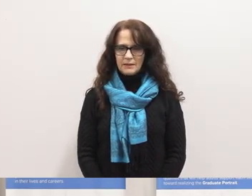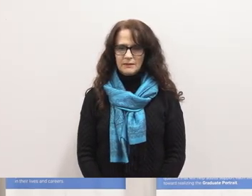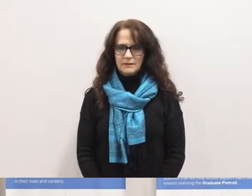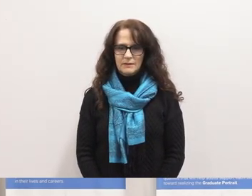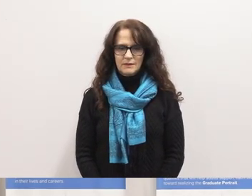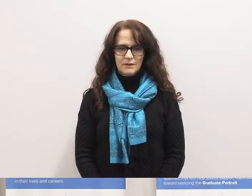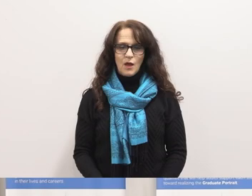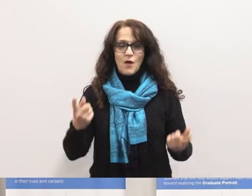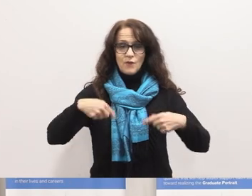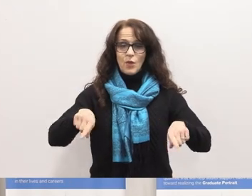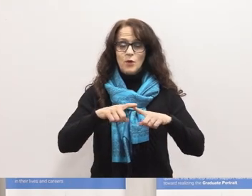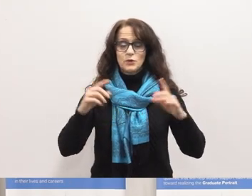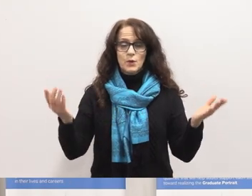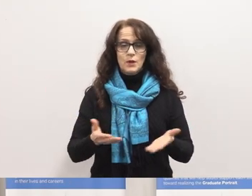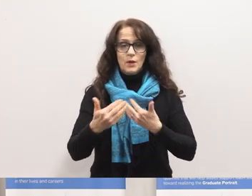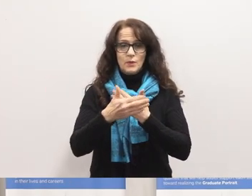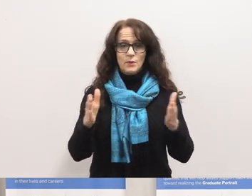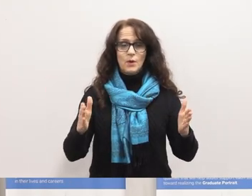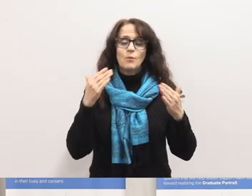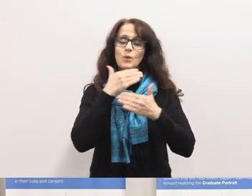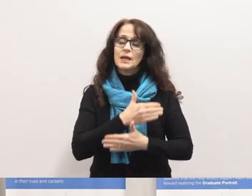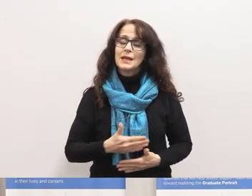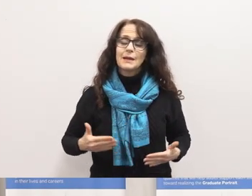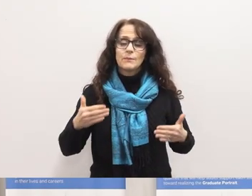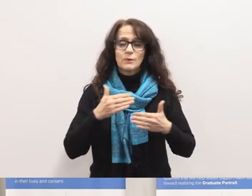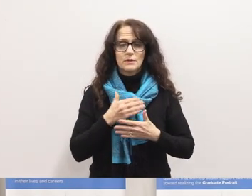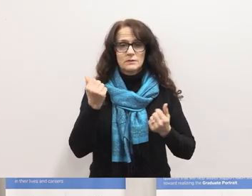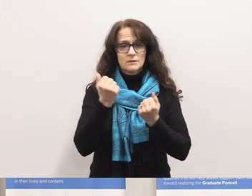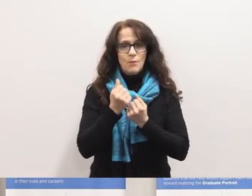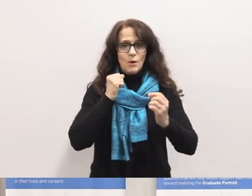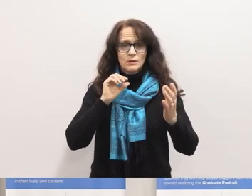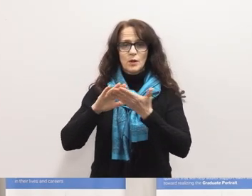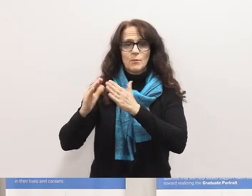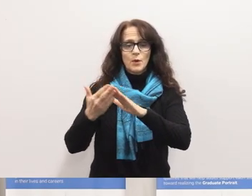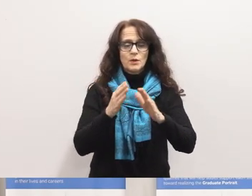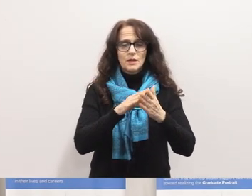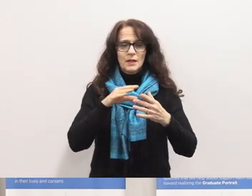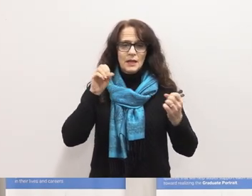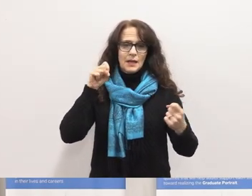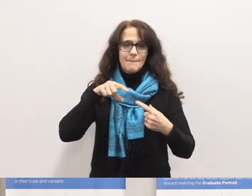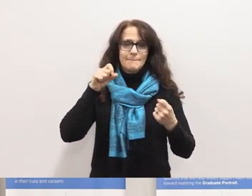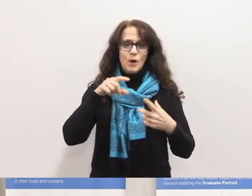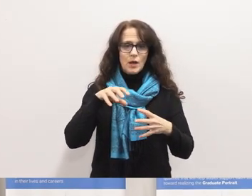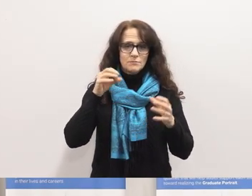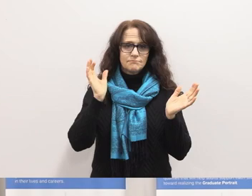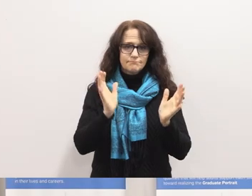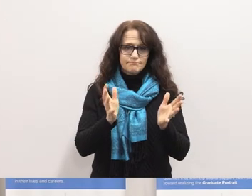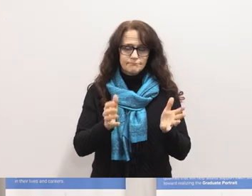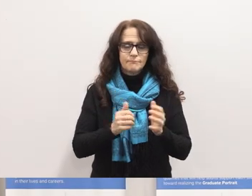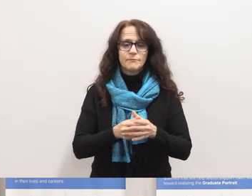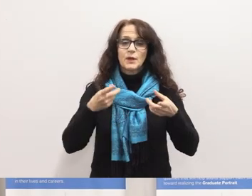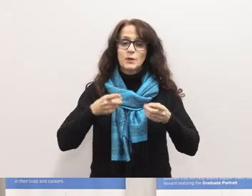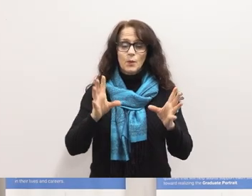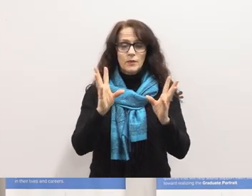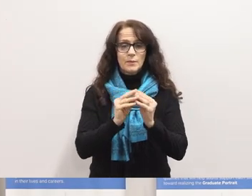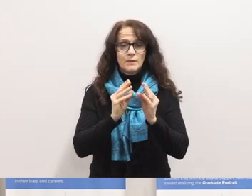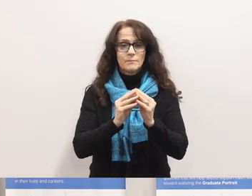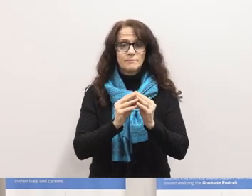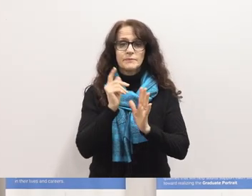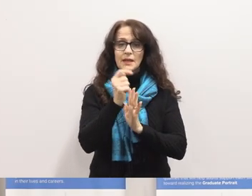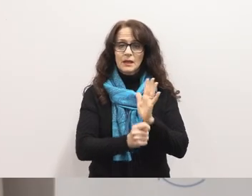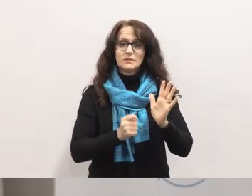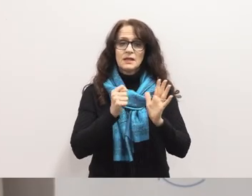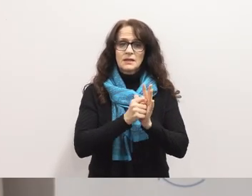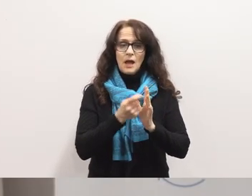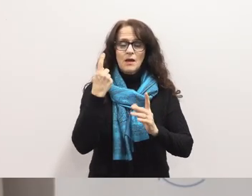For those of you present in the room, the board appreciates and supports community input at our meetings. During the meeting, there will be time for the public